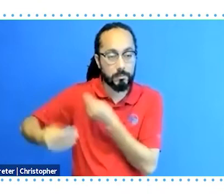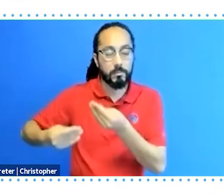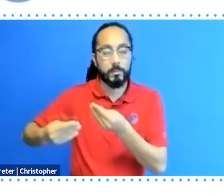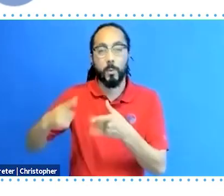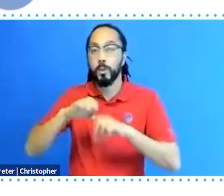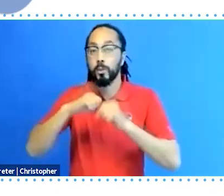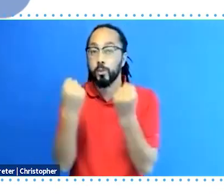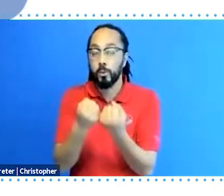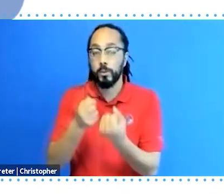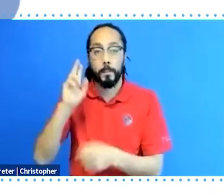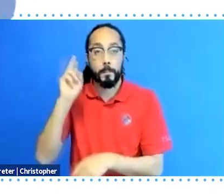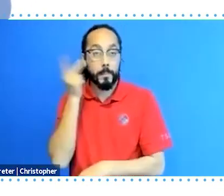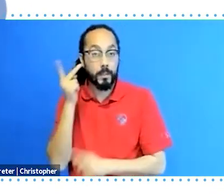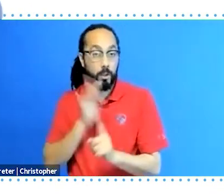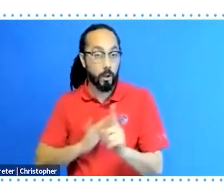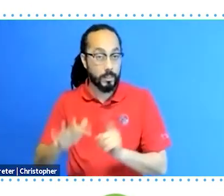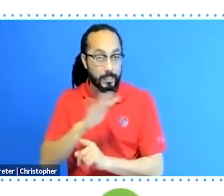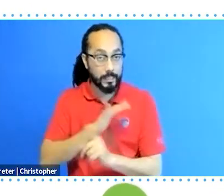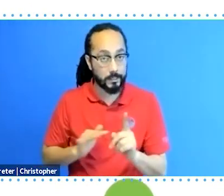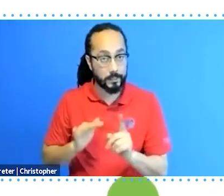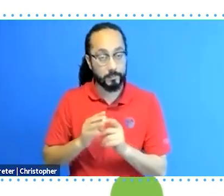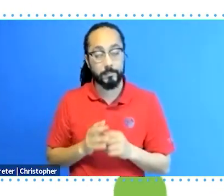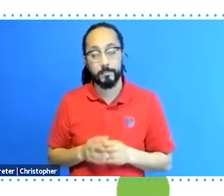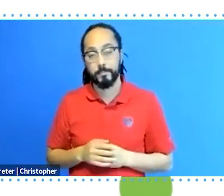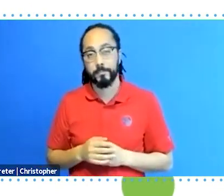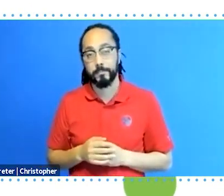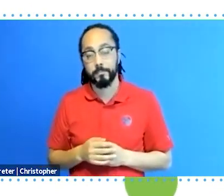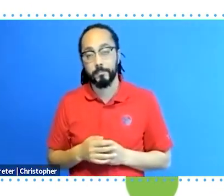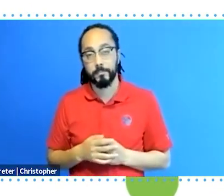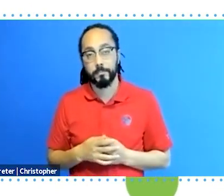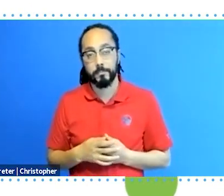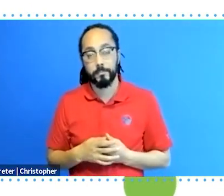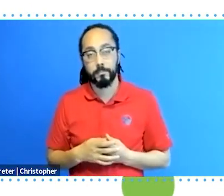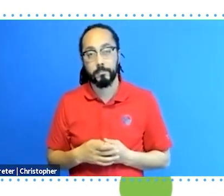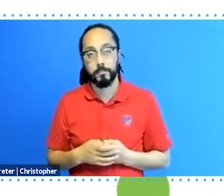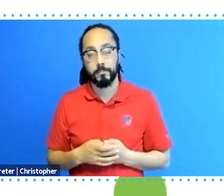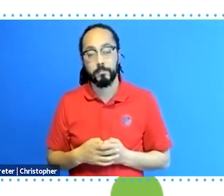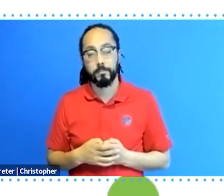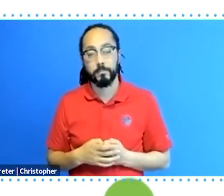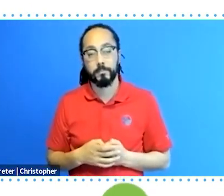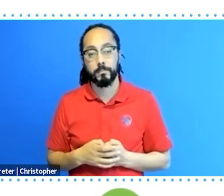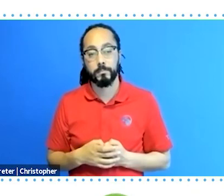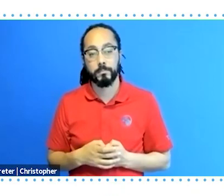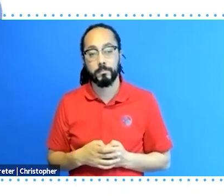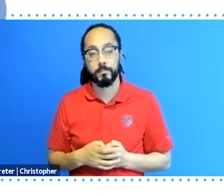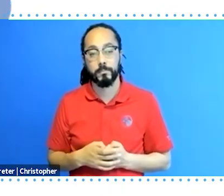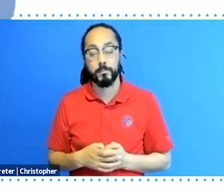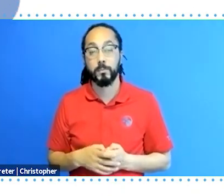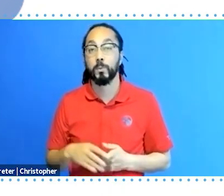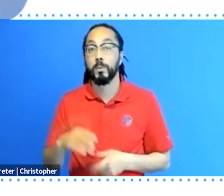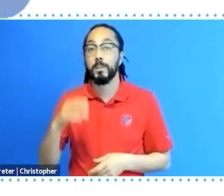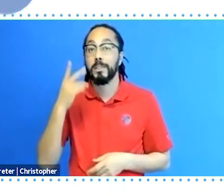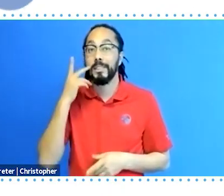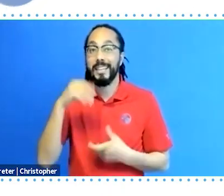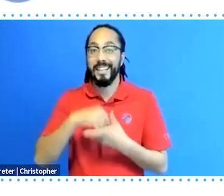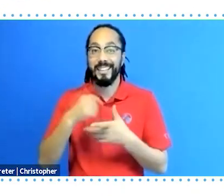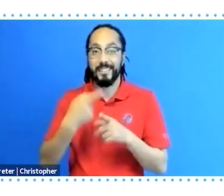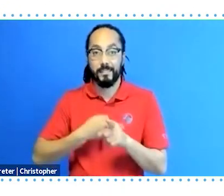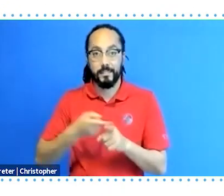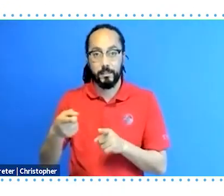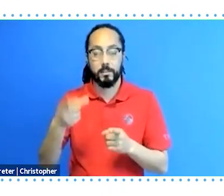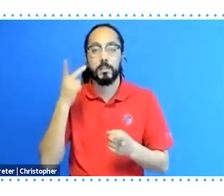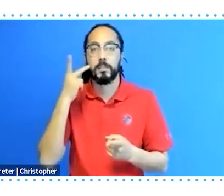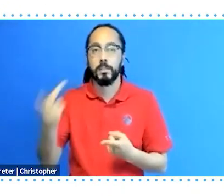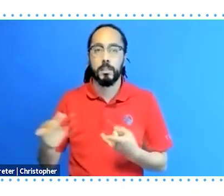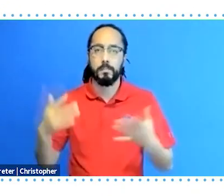socio-political context that we're in? And we're seeing so many calls throughout the sector for engagement in